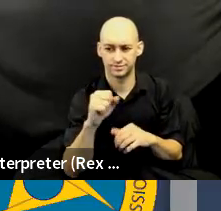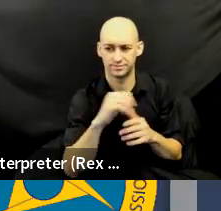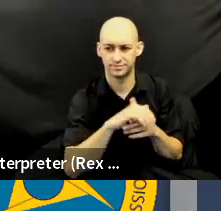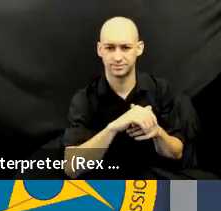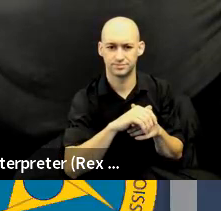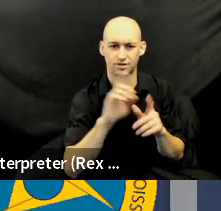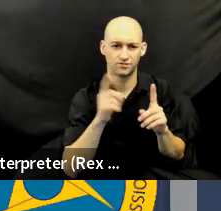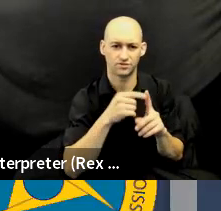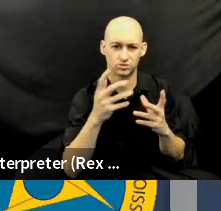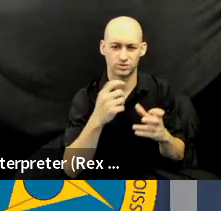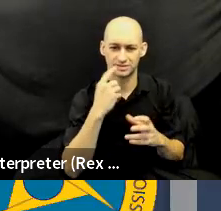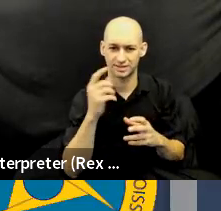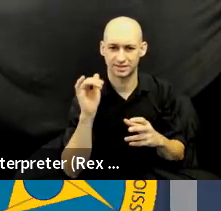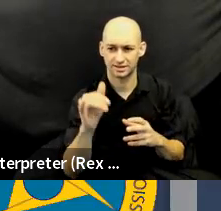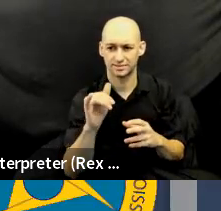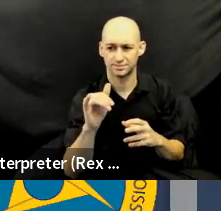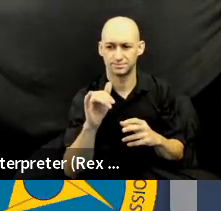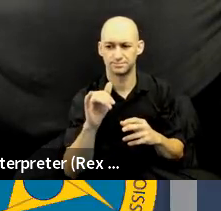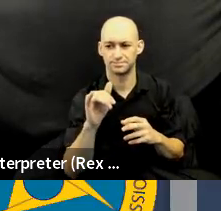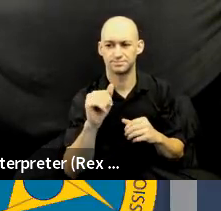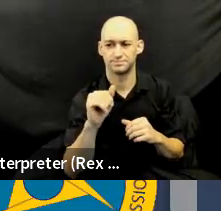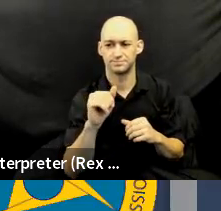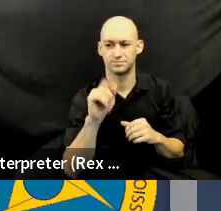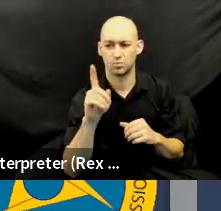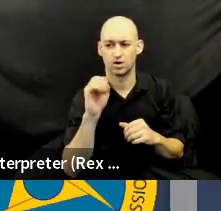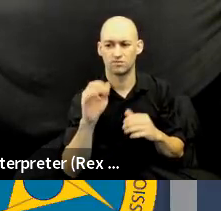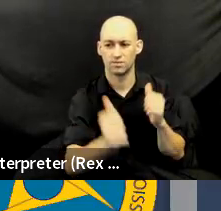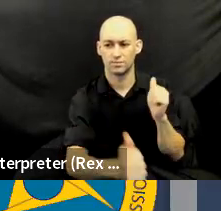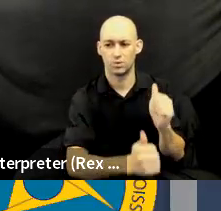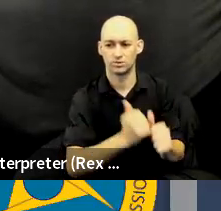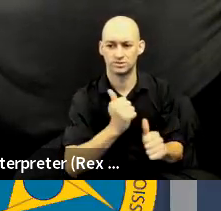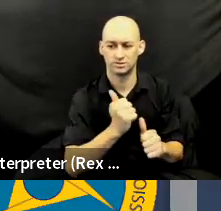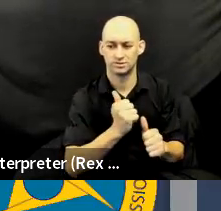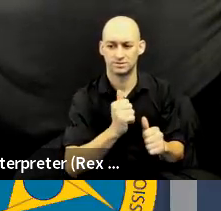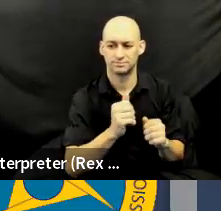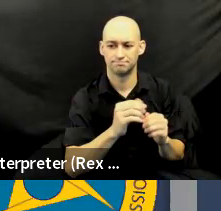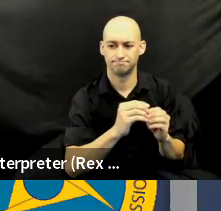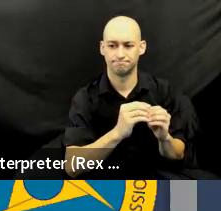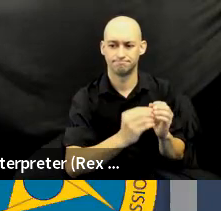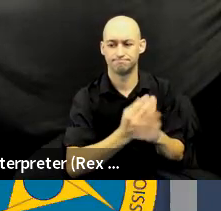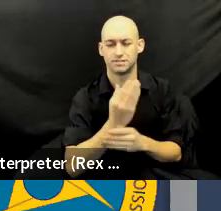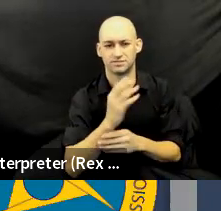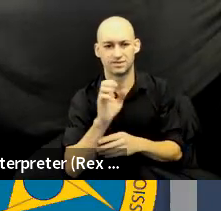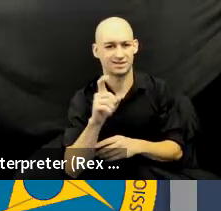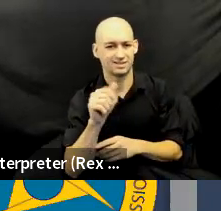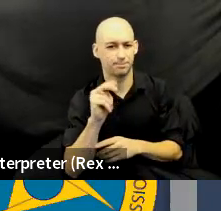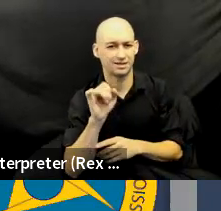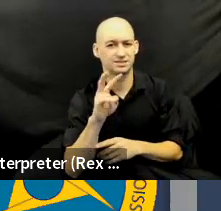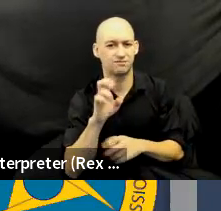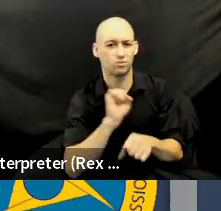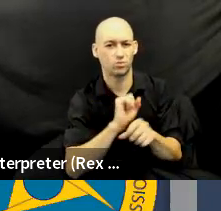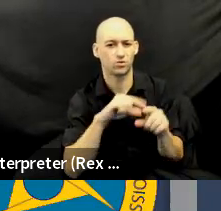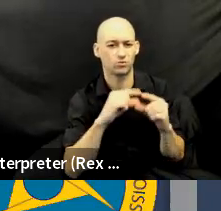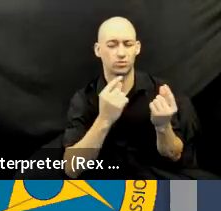first I wanted to say that this is one of the most expansive work groups. I